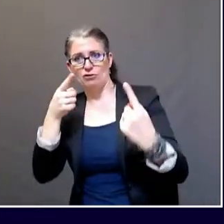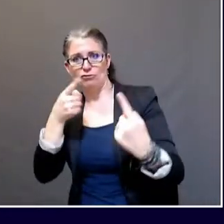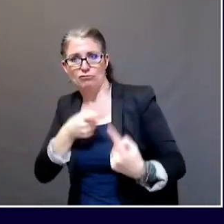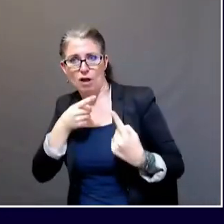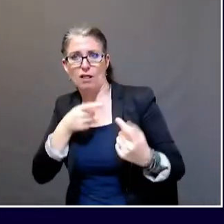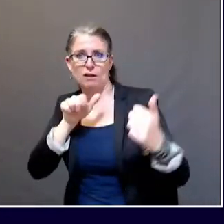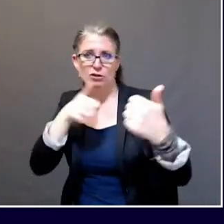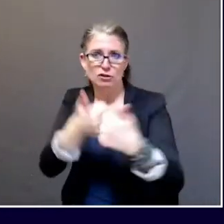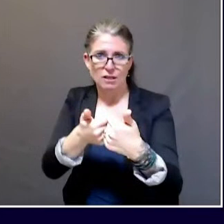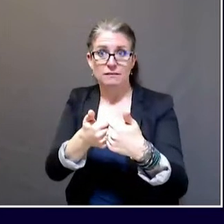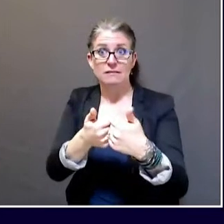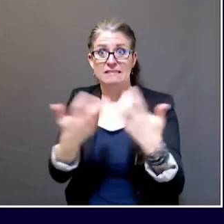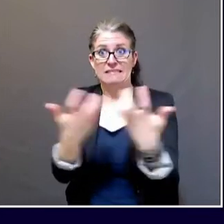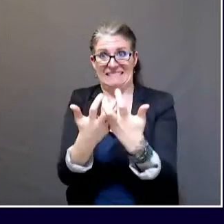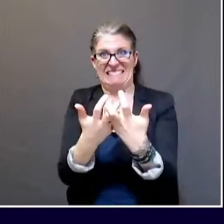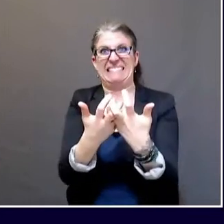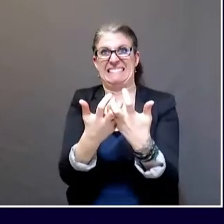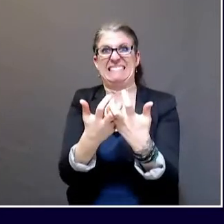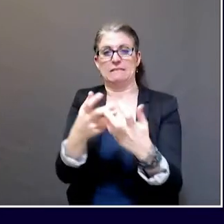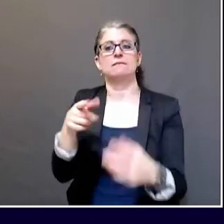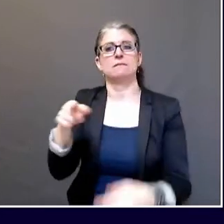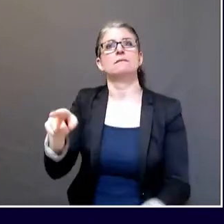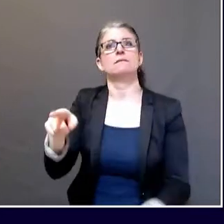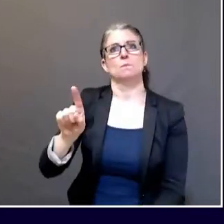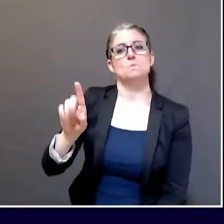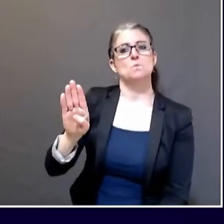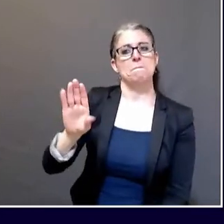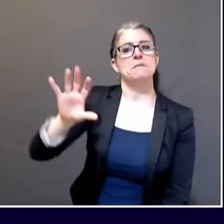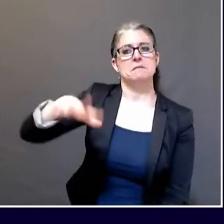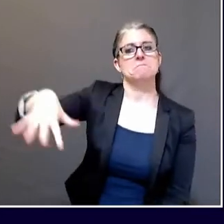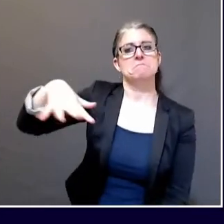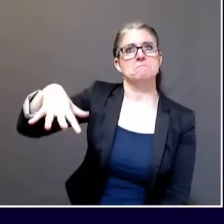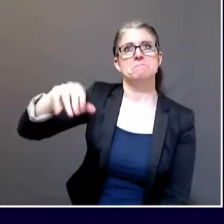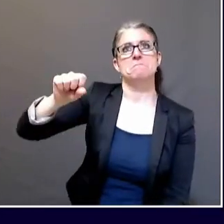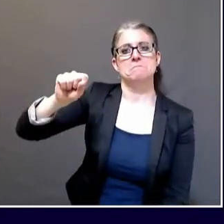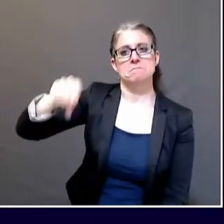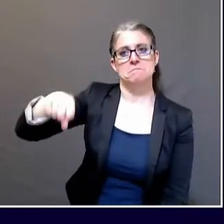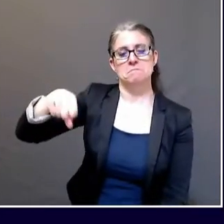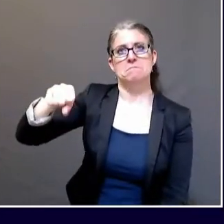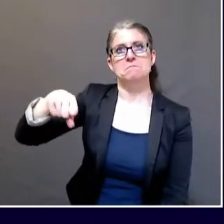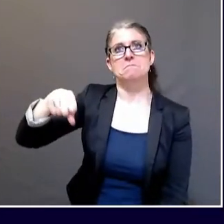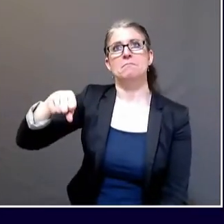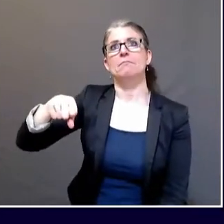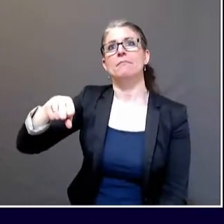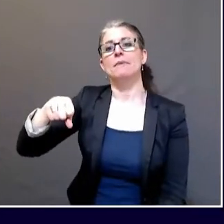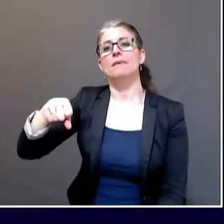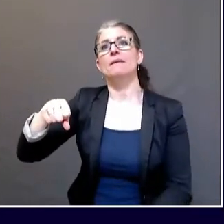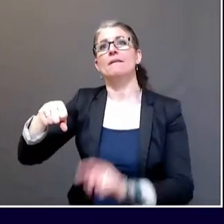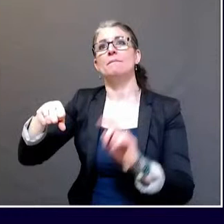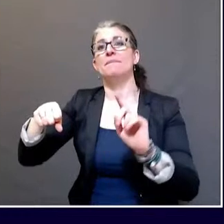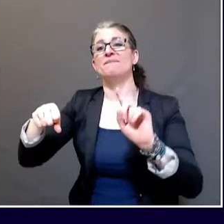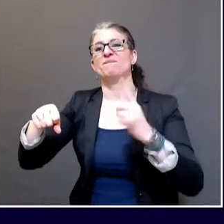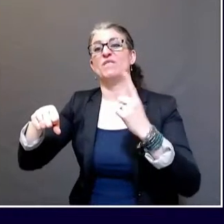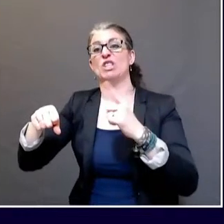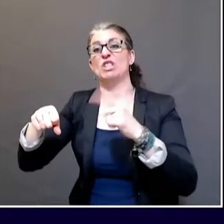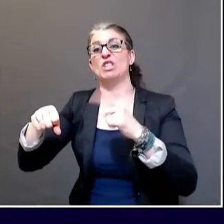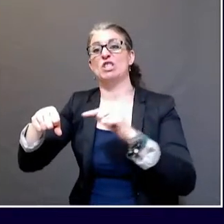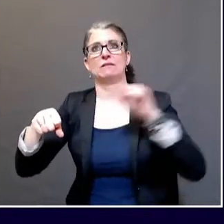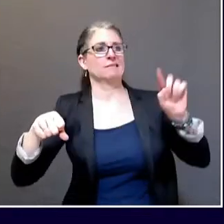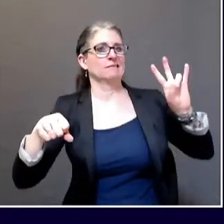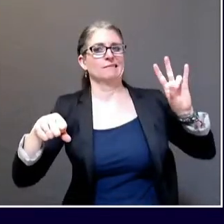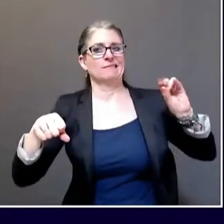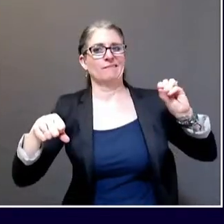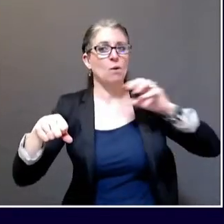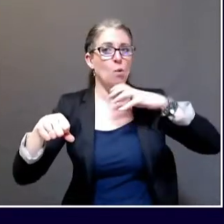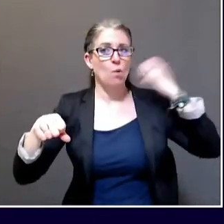rather, are at the highest risk of complications, morbidity, death from COVID, that is where Governor Mills and